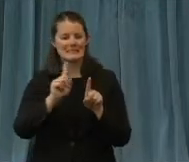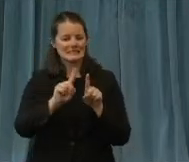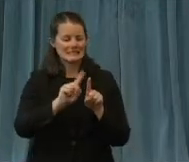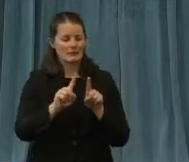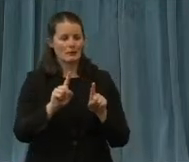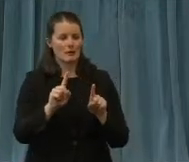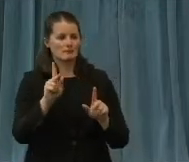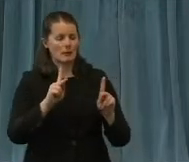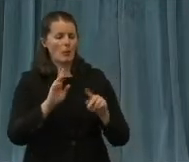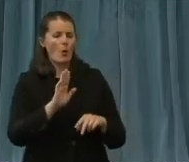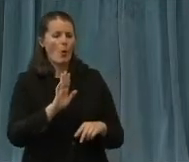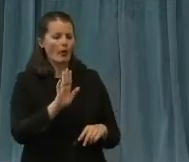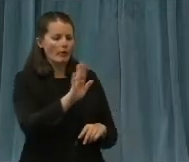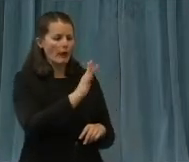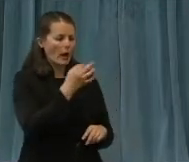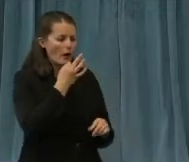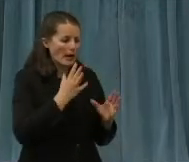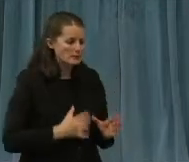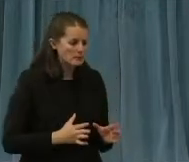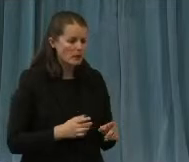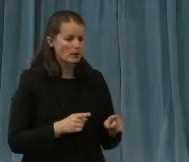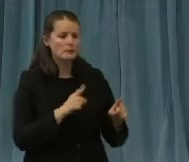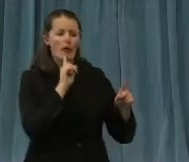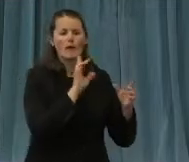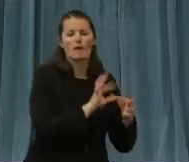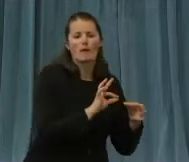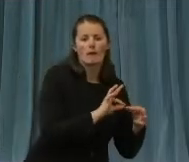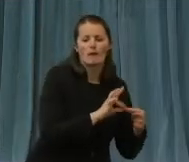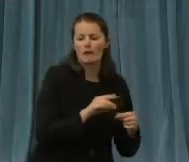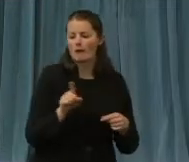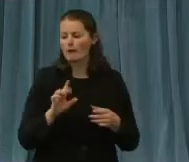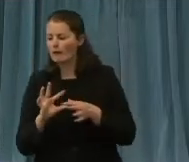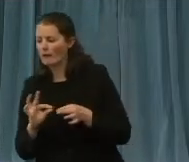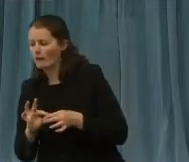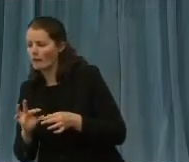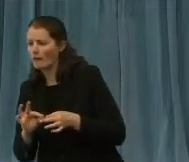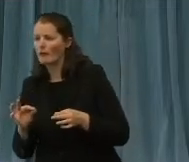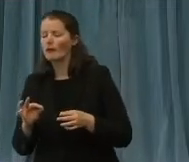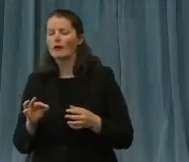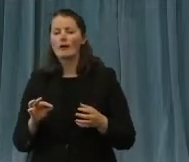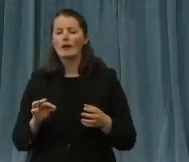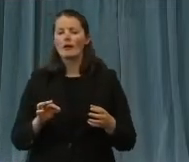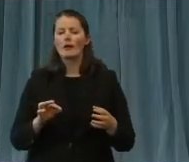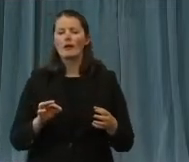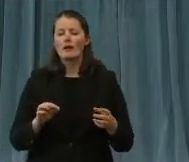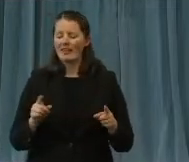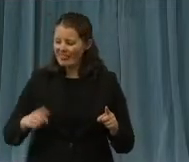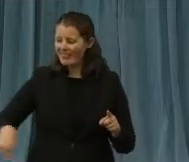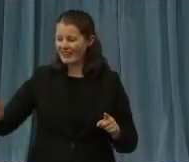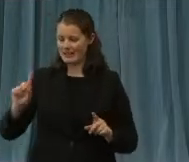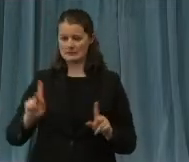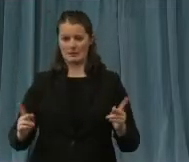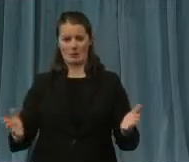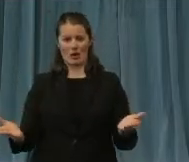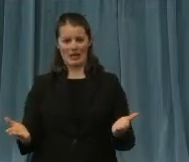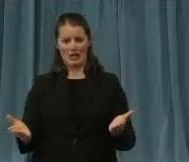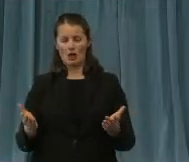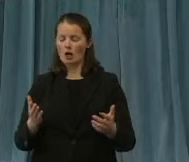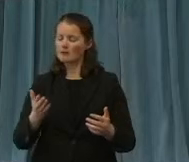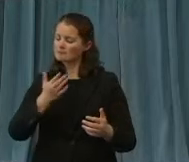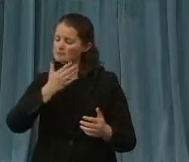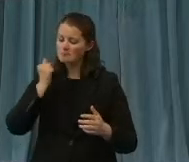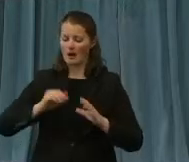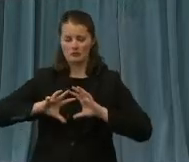this and that, the folks you're seeing here are some of the experts that I've got, and I'm telling you, I can vouch for them. They know what they're doing, they know what they're talking